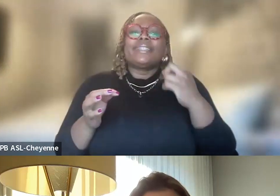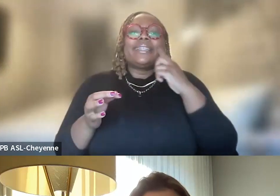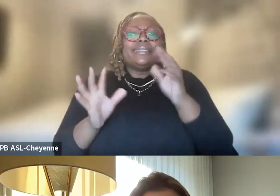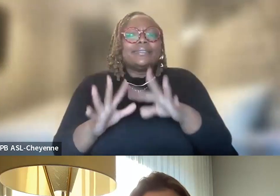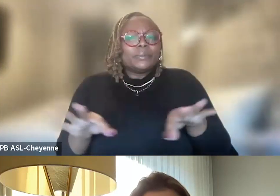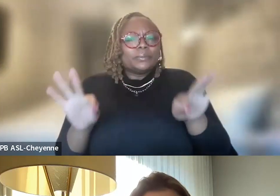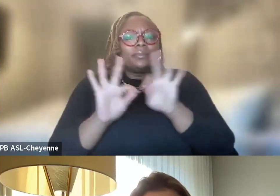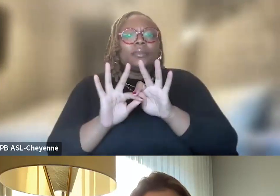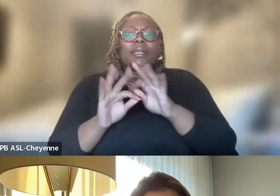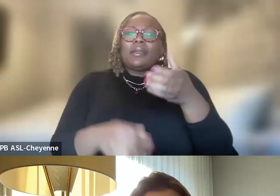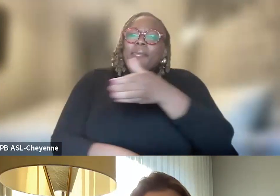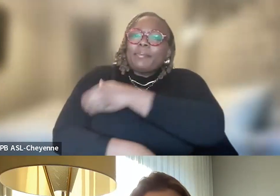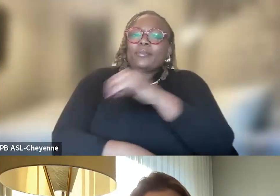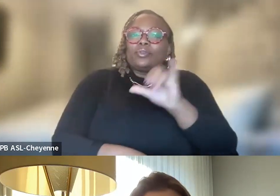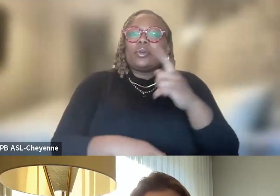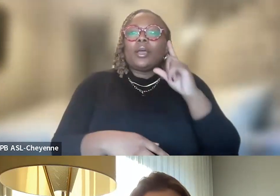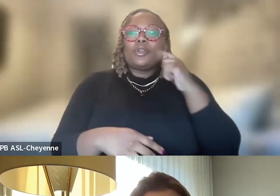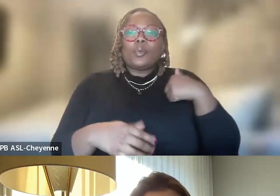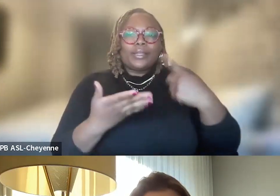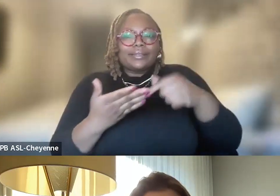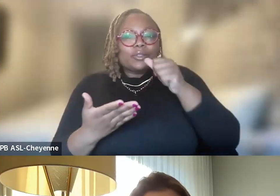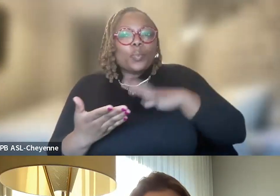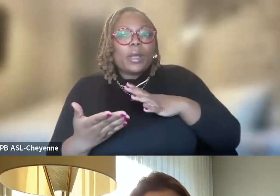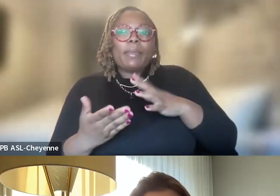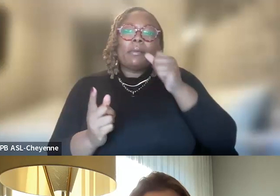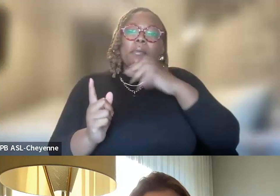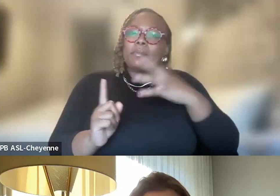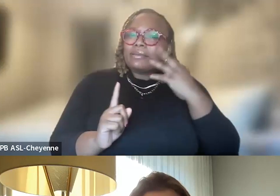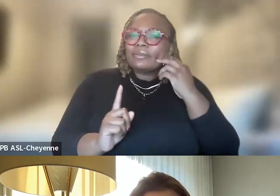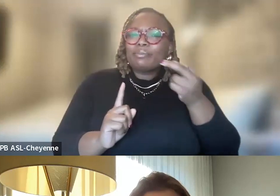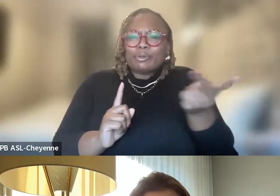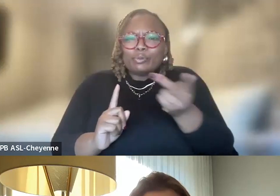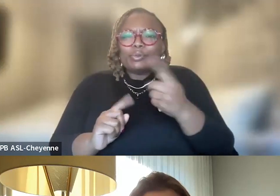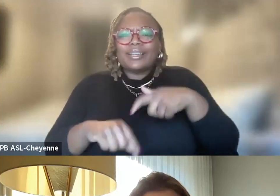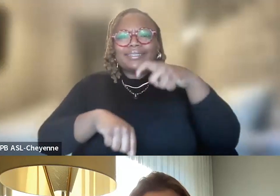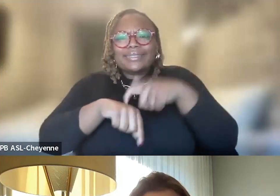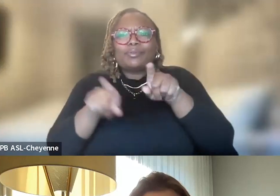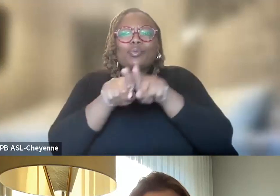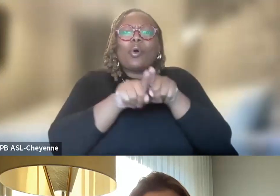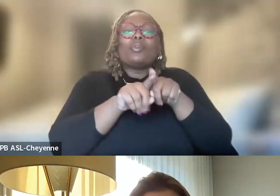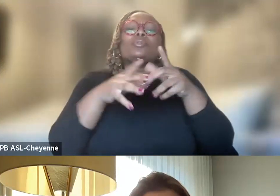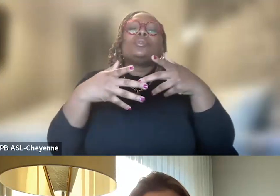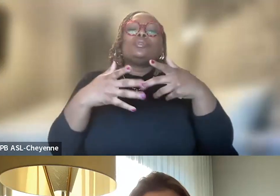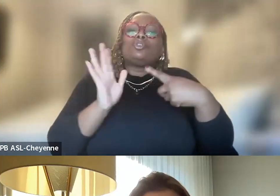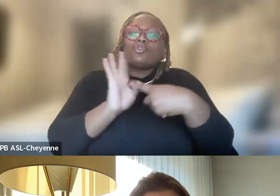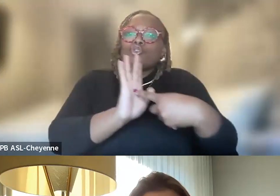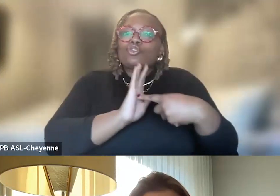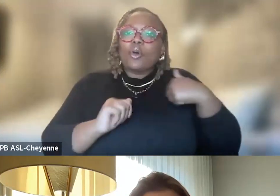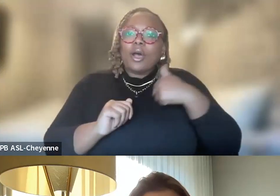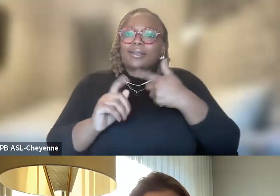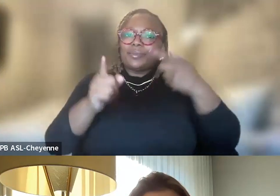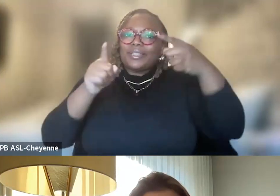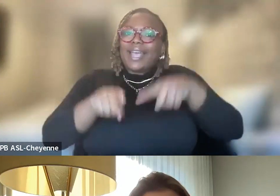really powerful, as well as I know we're talking about women and women's experiences, but you really take the time to also show us what's